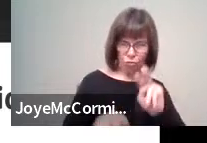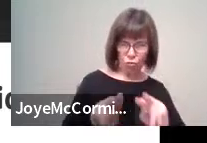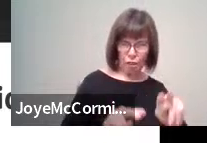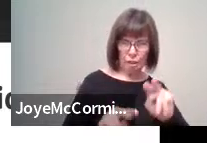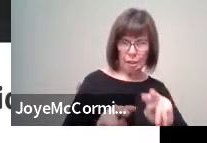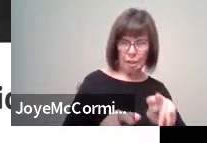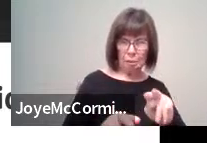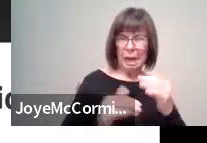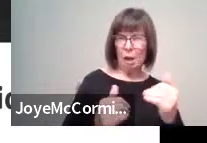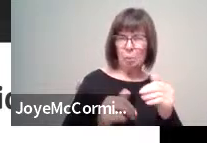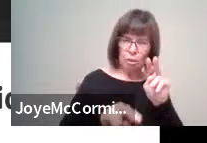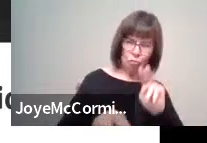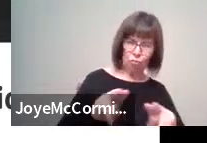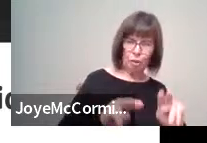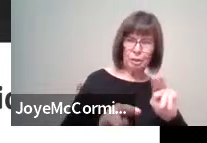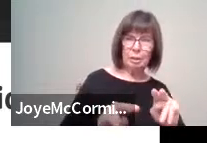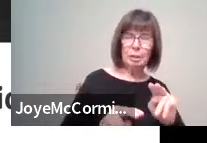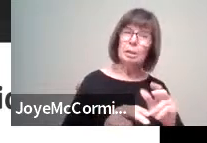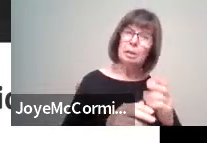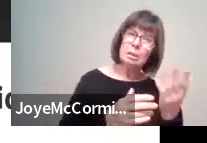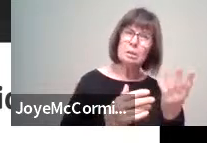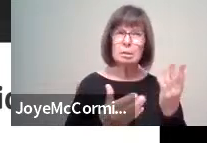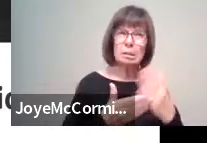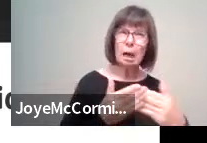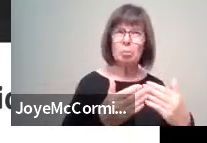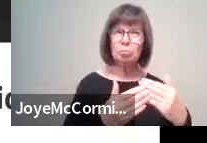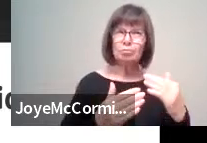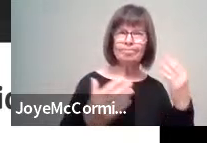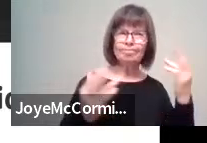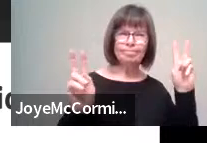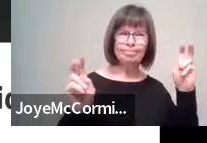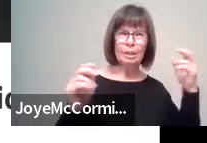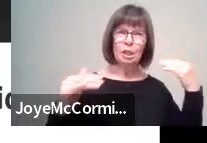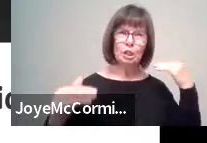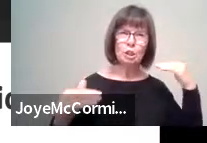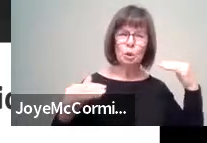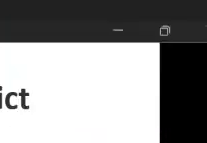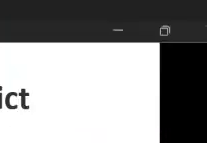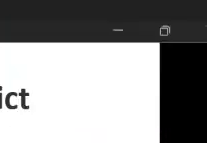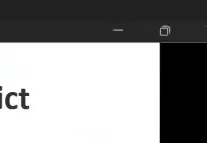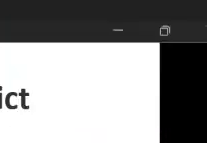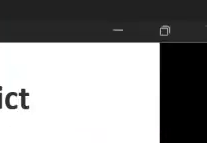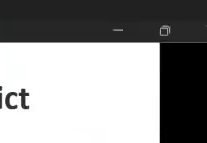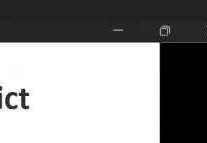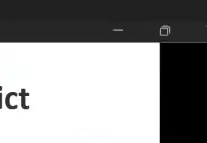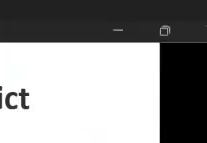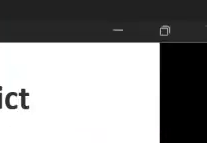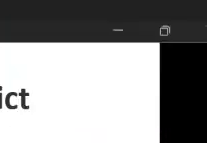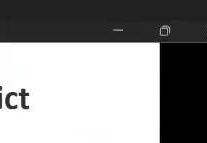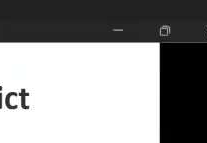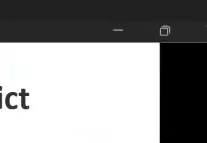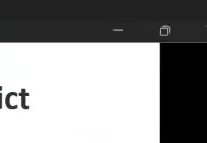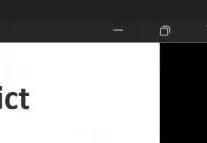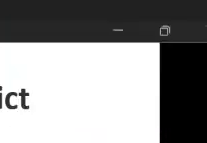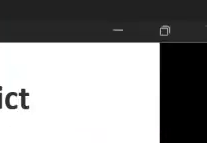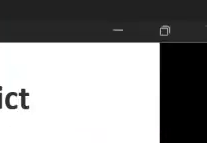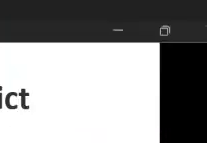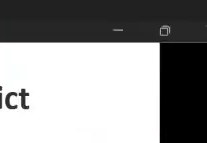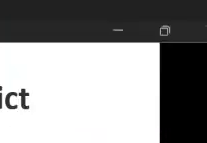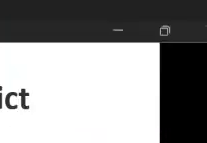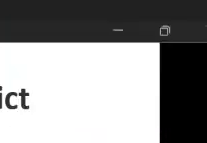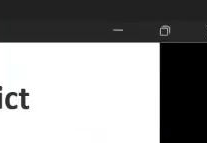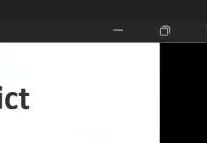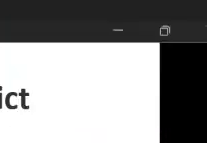right now, there is a fair amount of noise in our wastewater data, and so we try not to put too much stock in any one